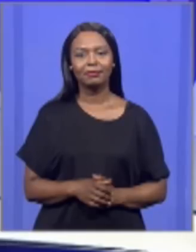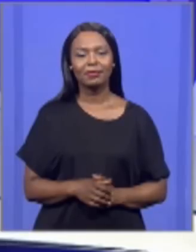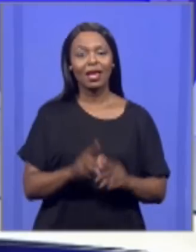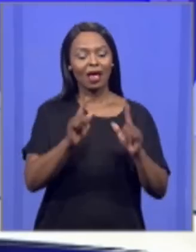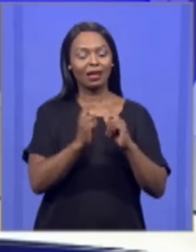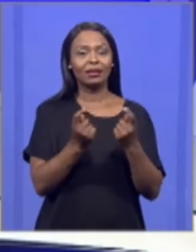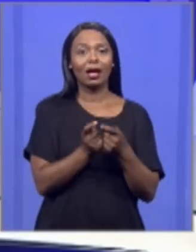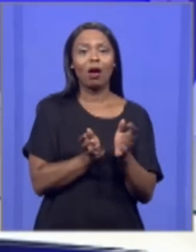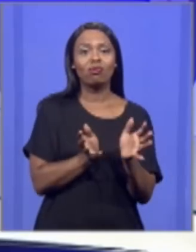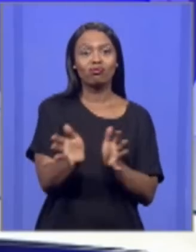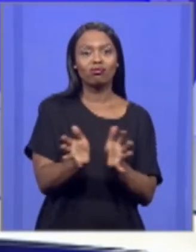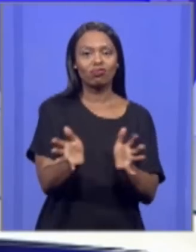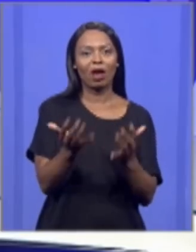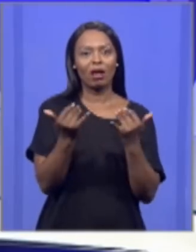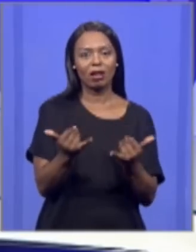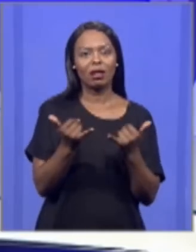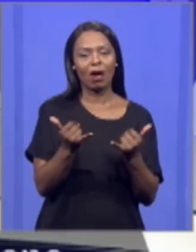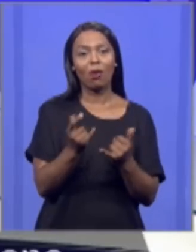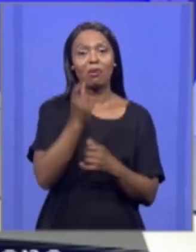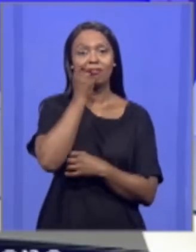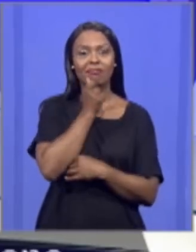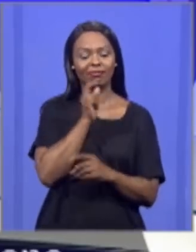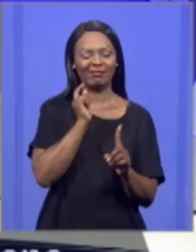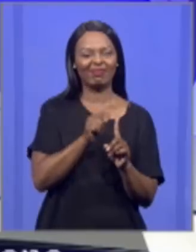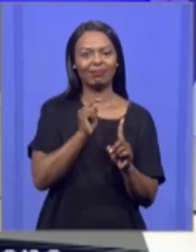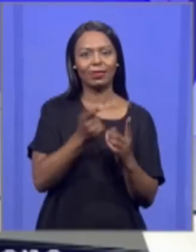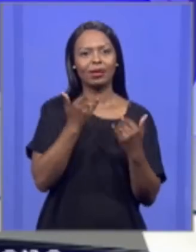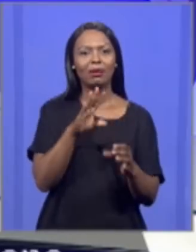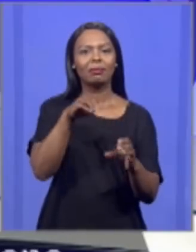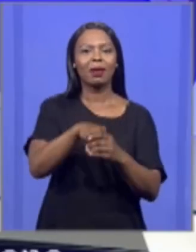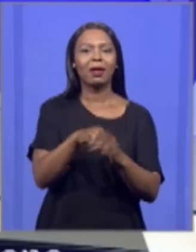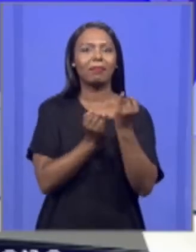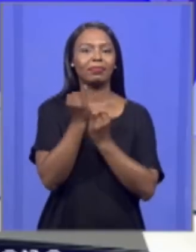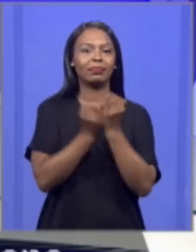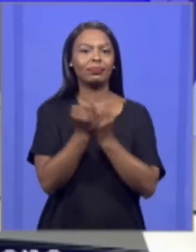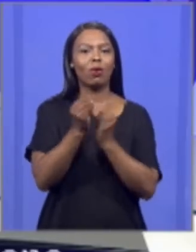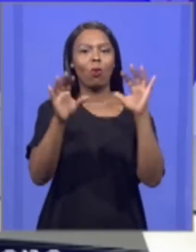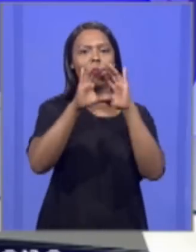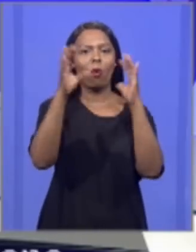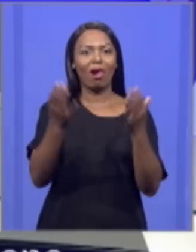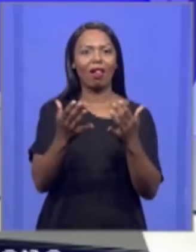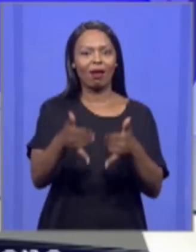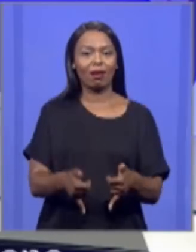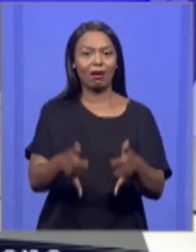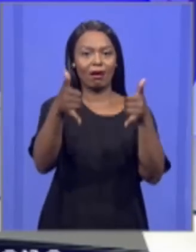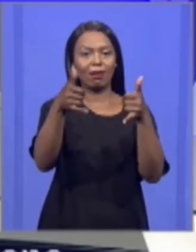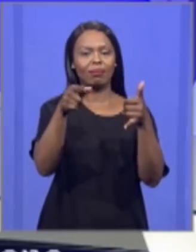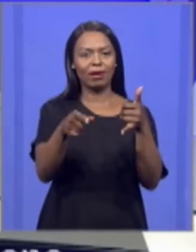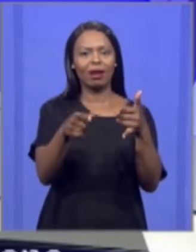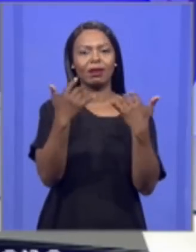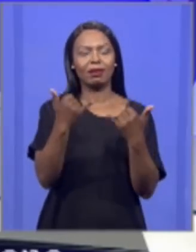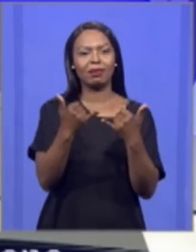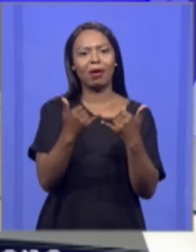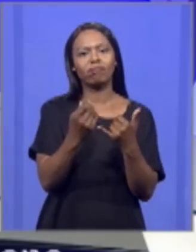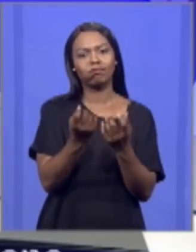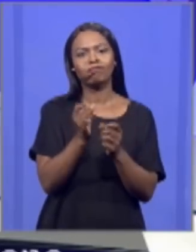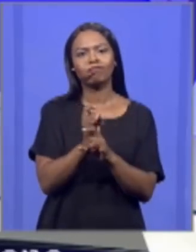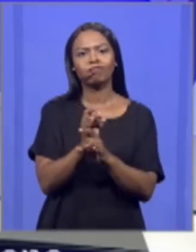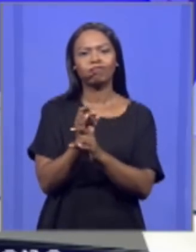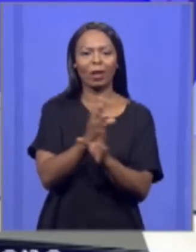Sehlopha sa kgwele ya maoto sa banna dipapading tša go kgatha tema phadišanong ya sebjana sa lefase se thutše kota morago